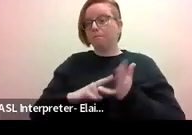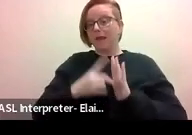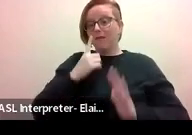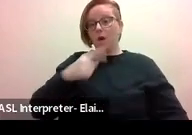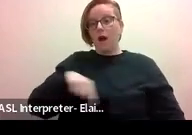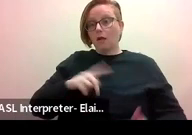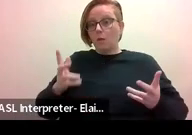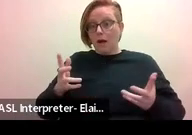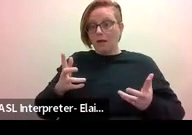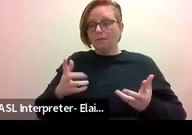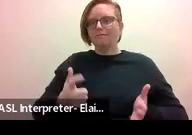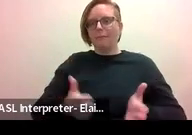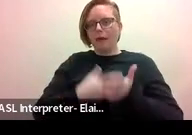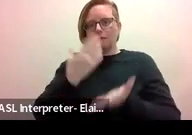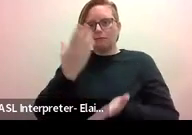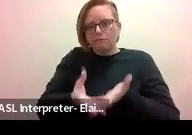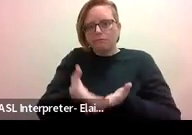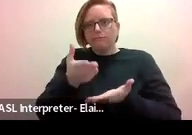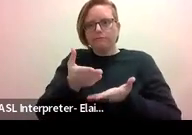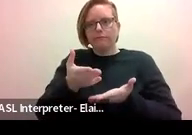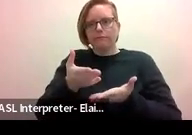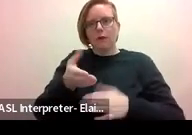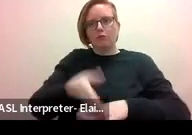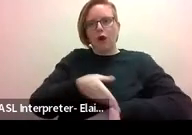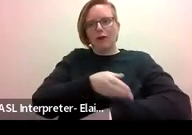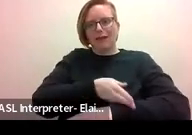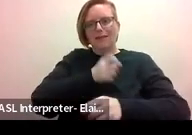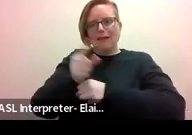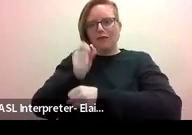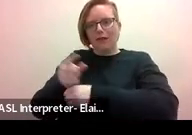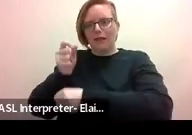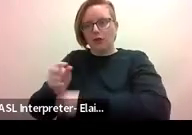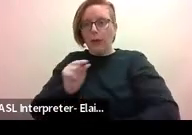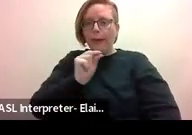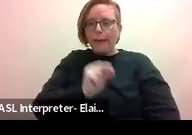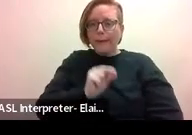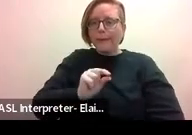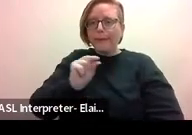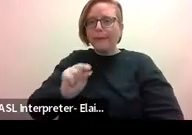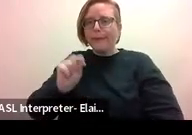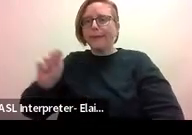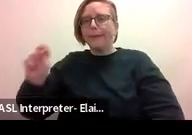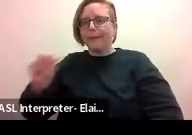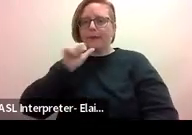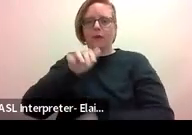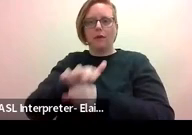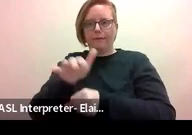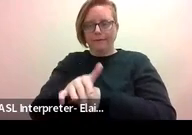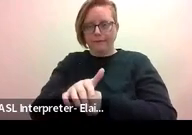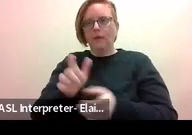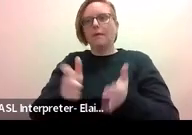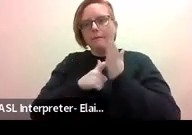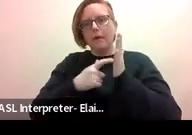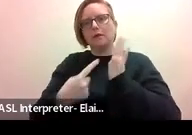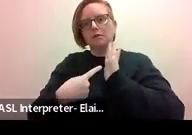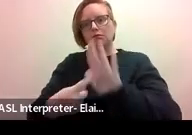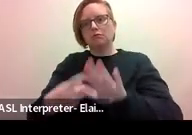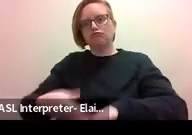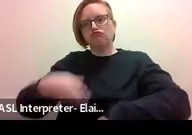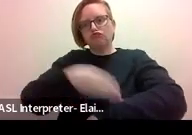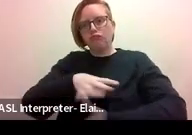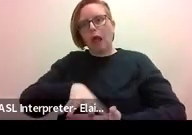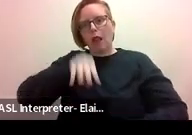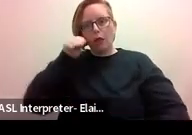show progress year over year, right? Merely more than de minimis isn't enough anymore. So what that means